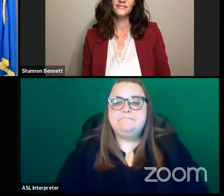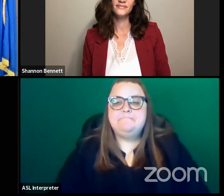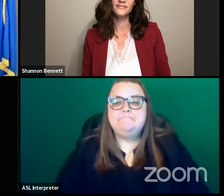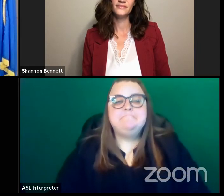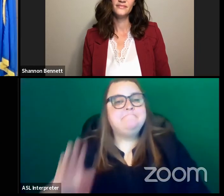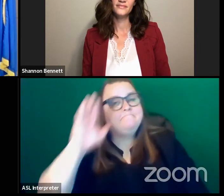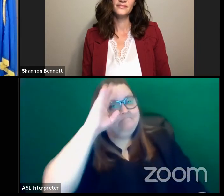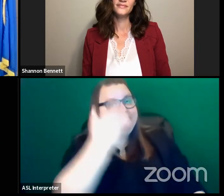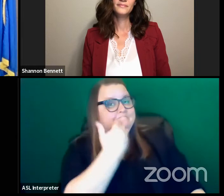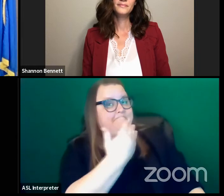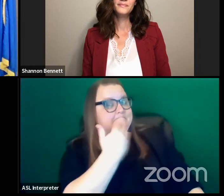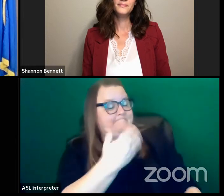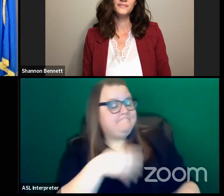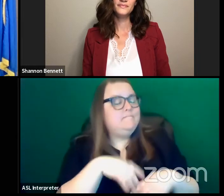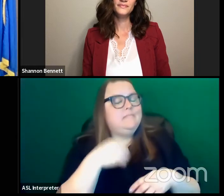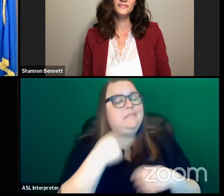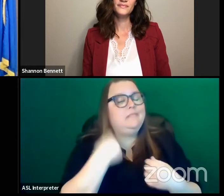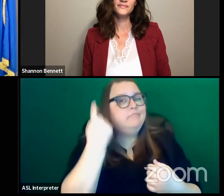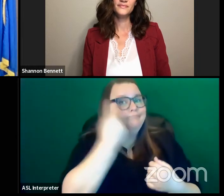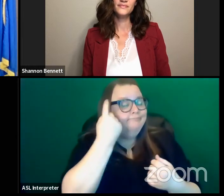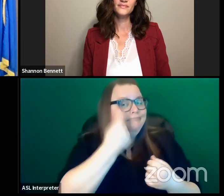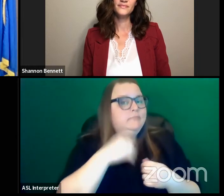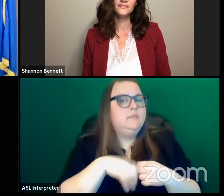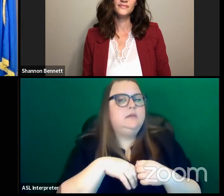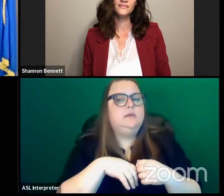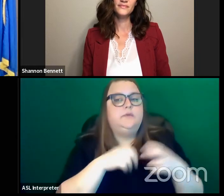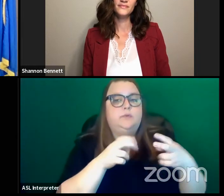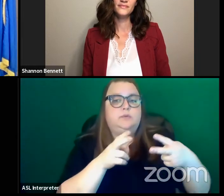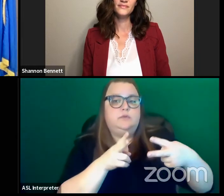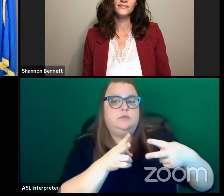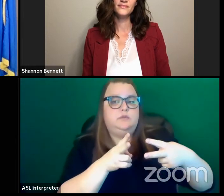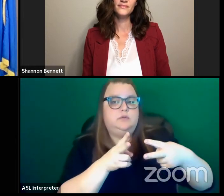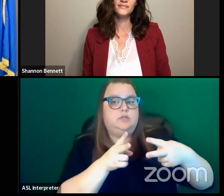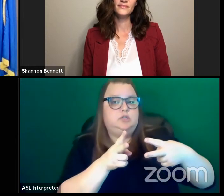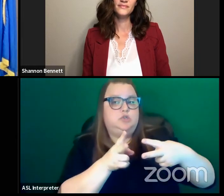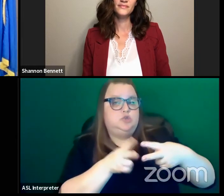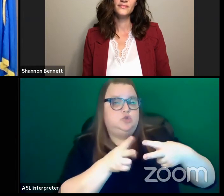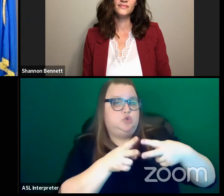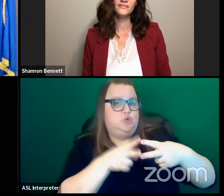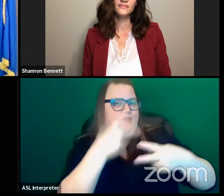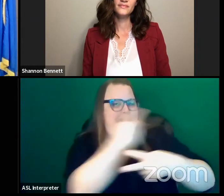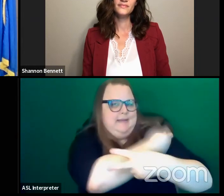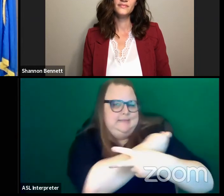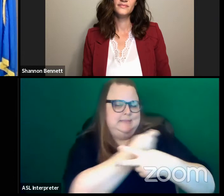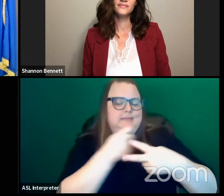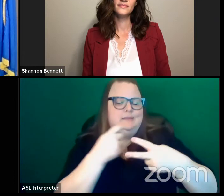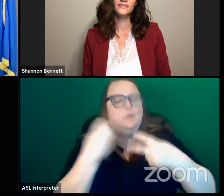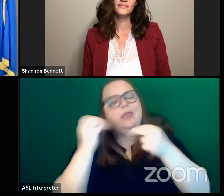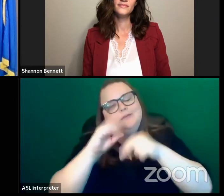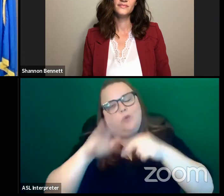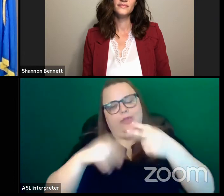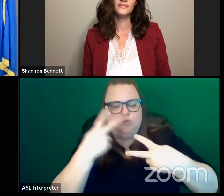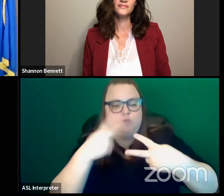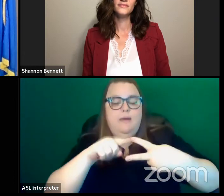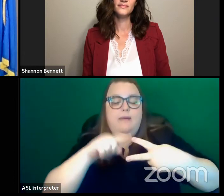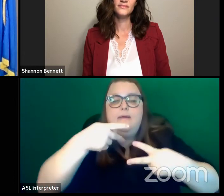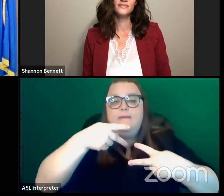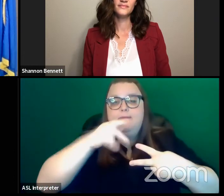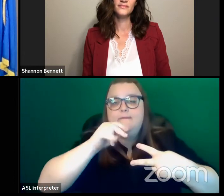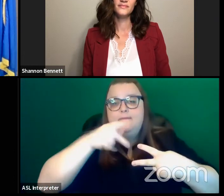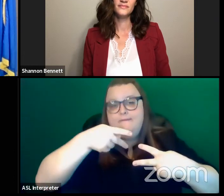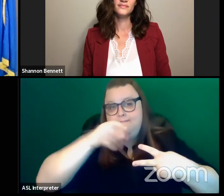Thank you very much. I'm wondering, the 2 vaccines, actually there's more than 2, but Moderna and Pfizer are 2